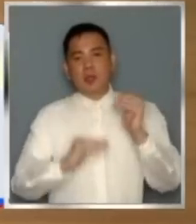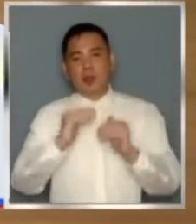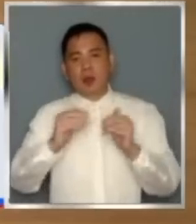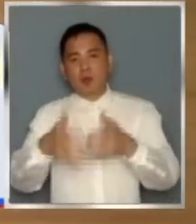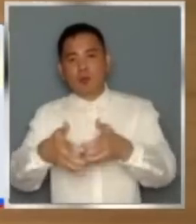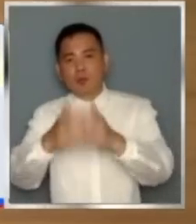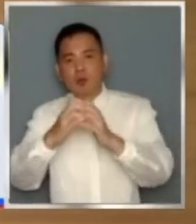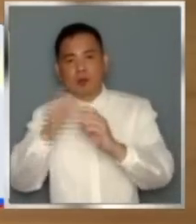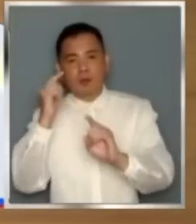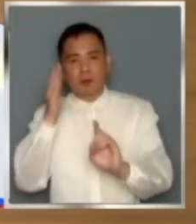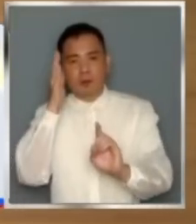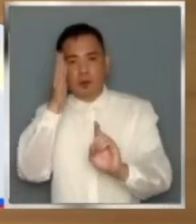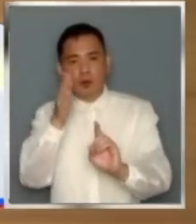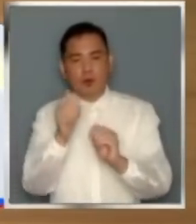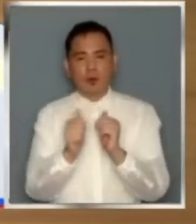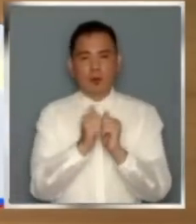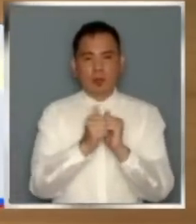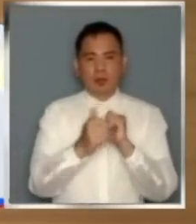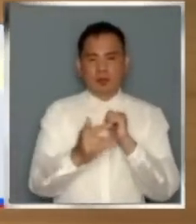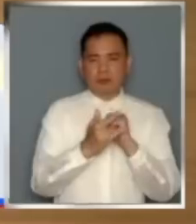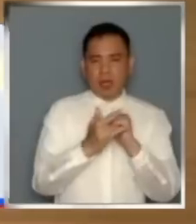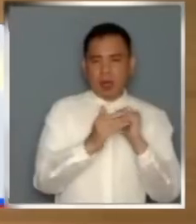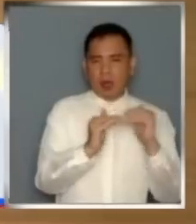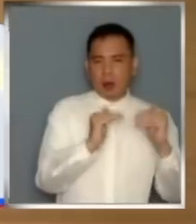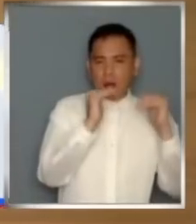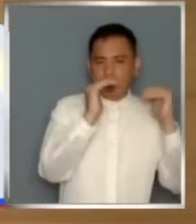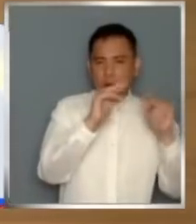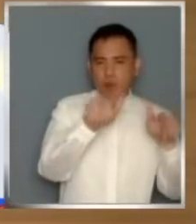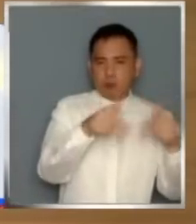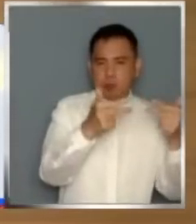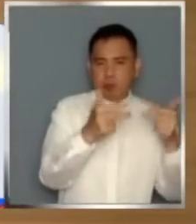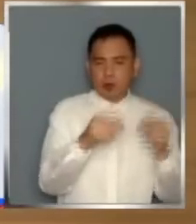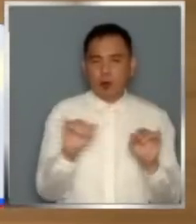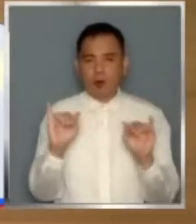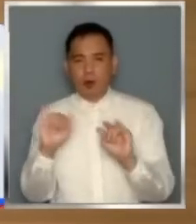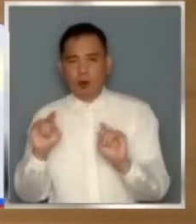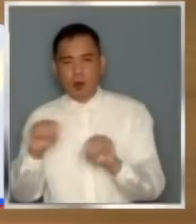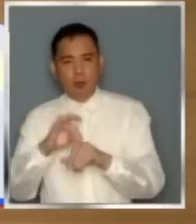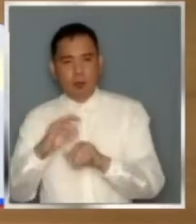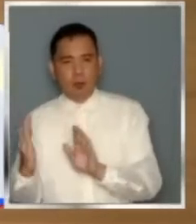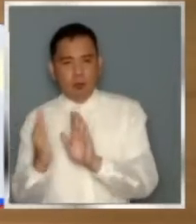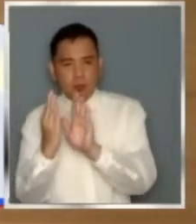high-tech learning, and also climate-ready and disaster-proof.